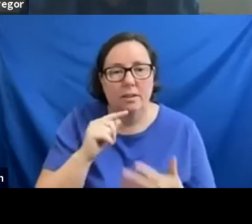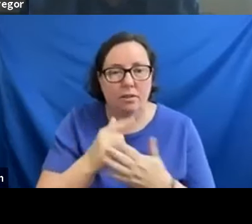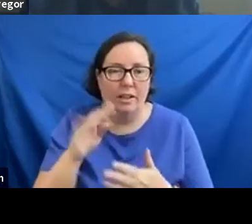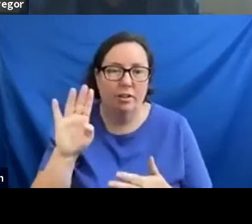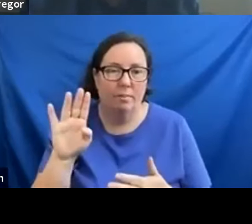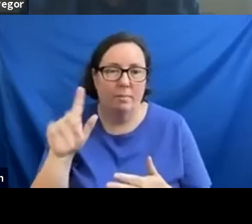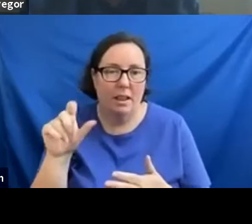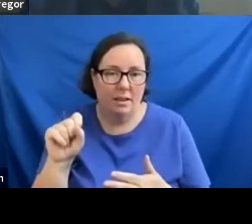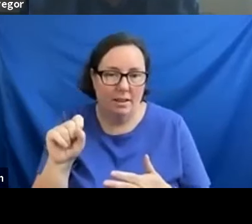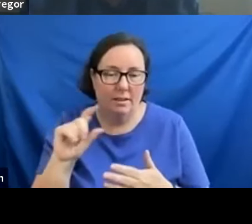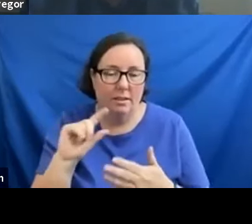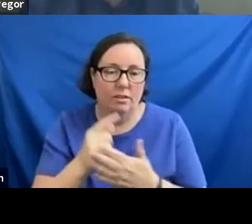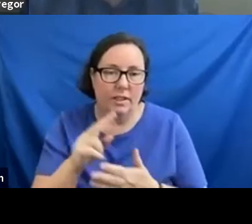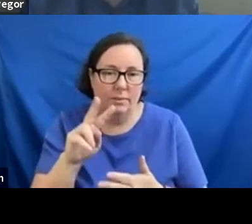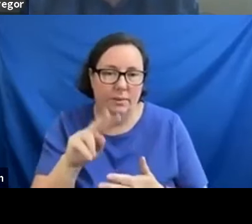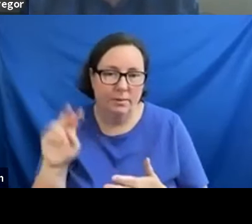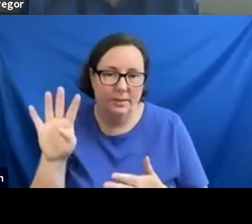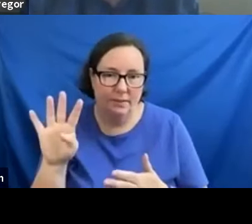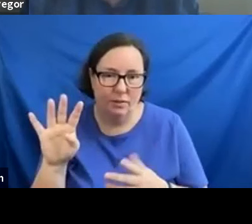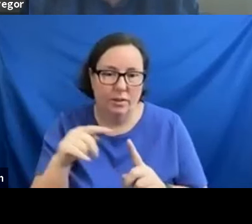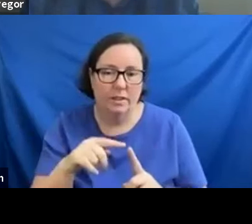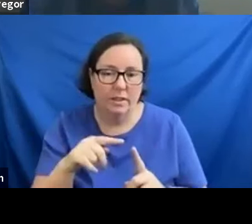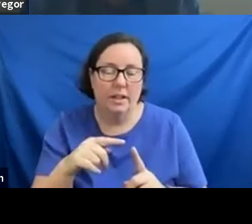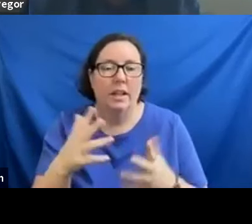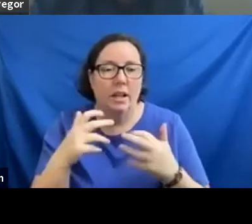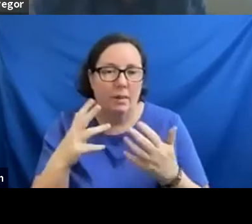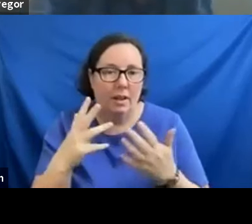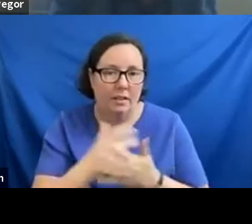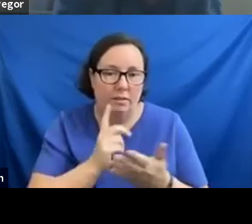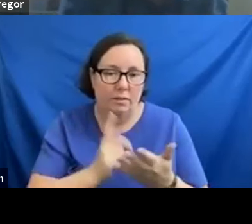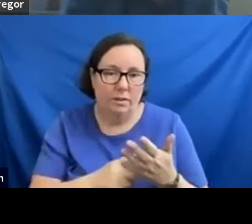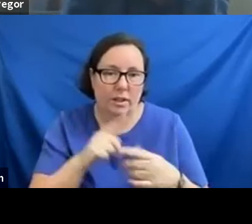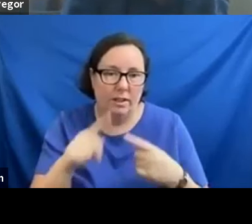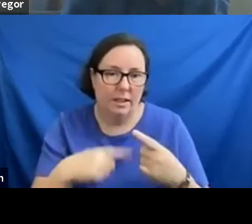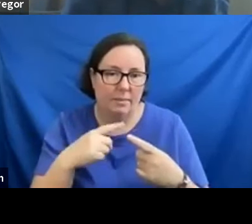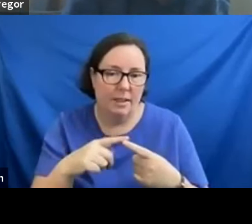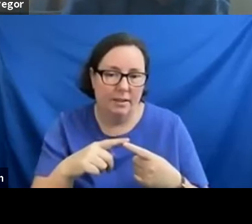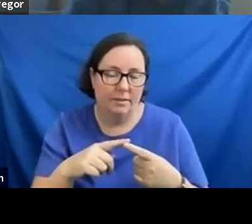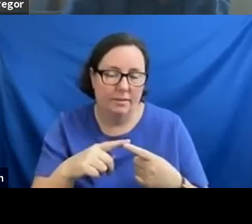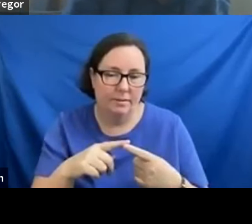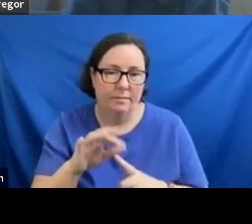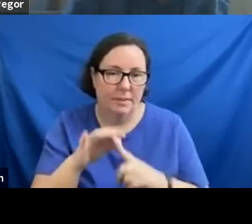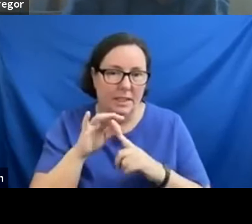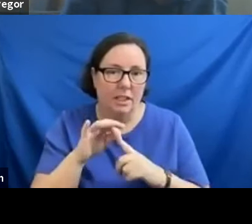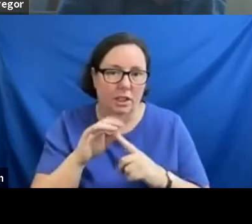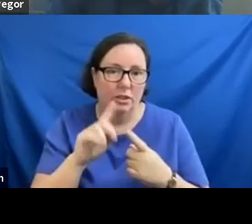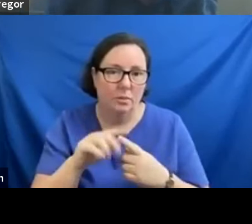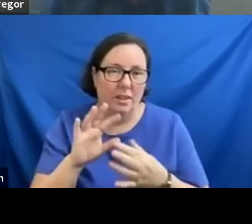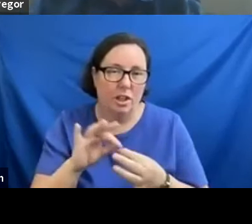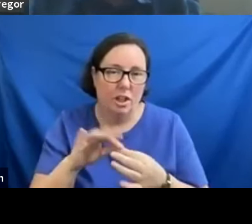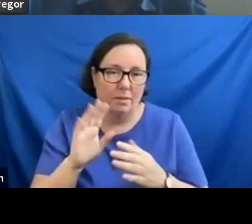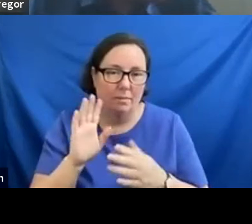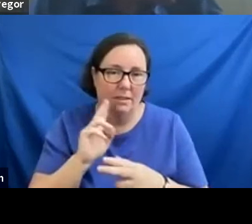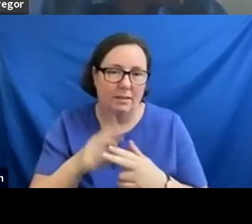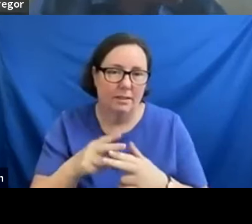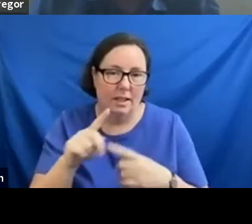School. I graduated in 2004. And I wanted to talk today in particular to the comments raised